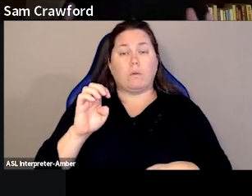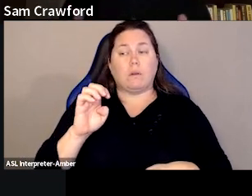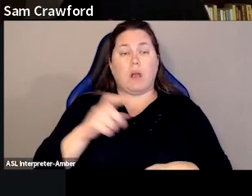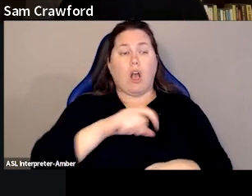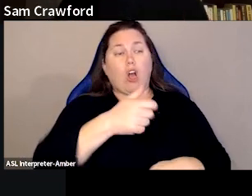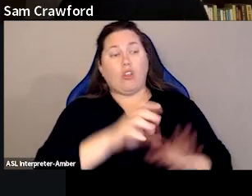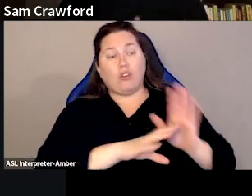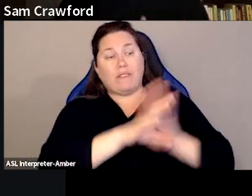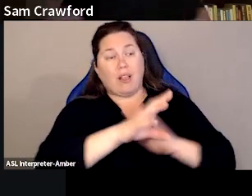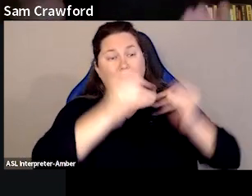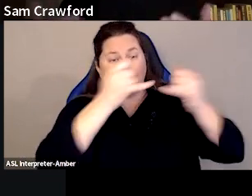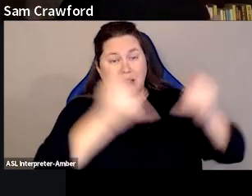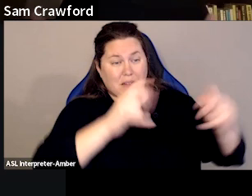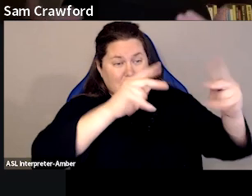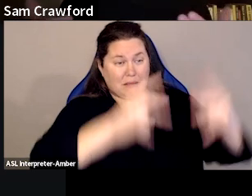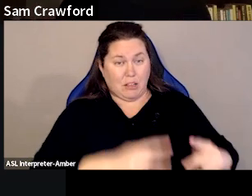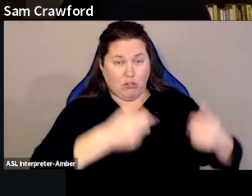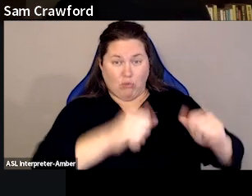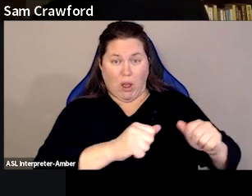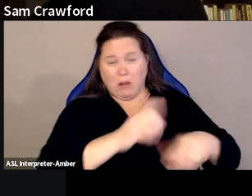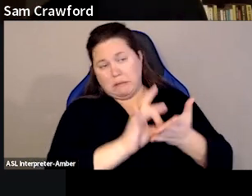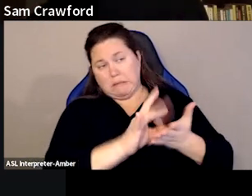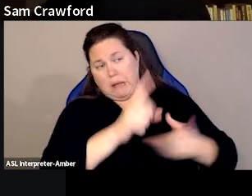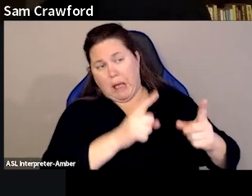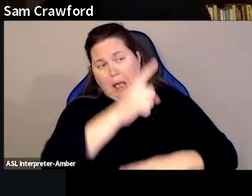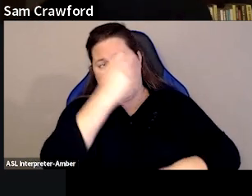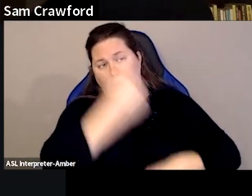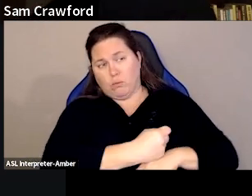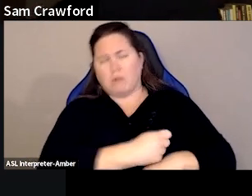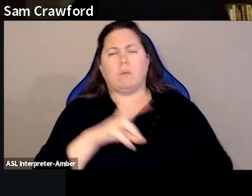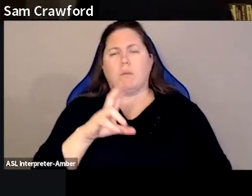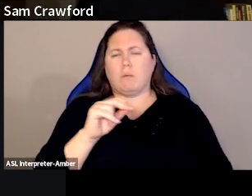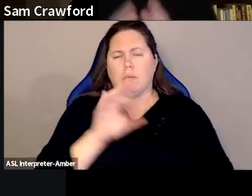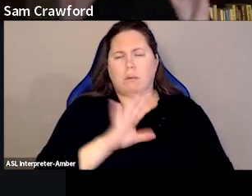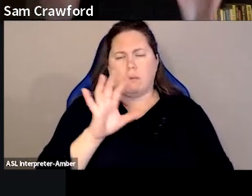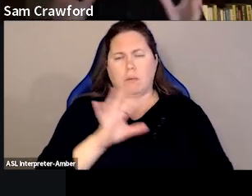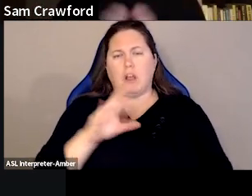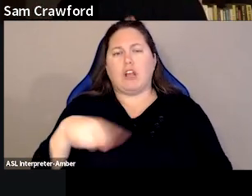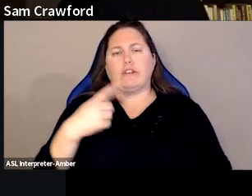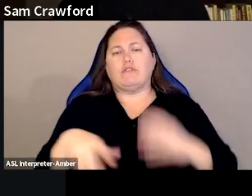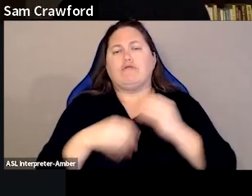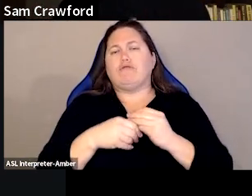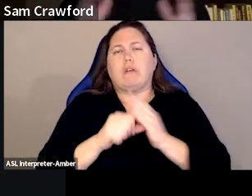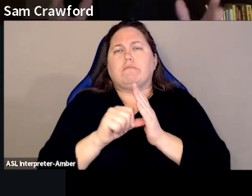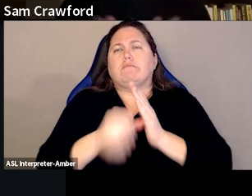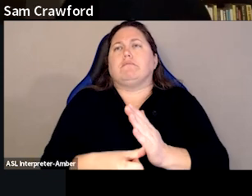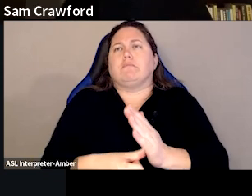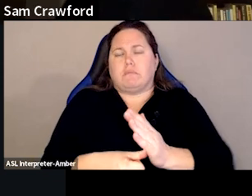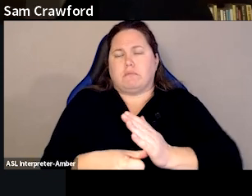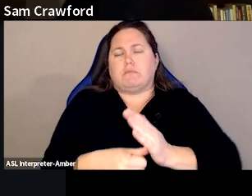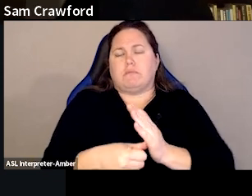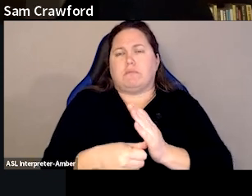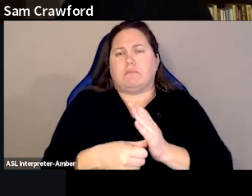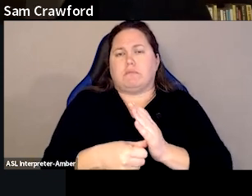just another way that I think will resonate with a lot of us here today. And to illustrate the point, I've got this beautiful picture